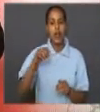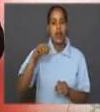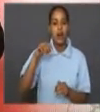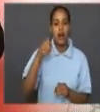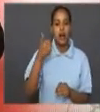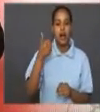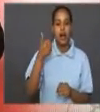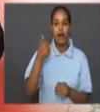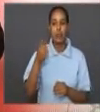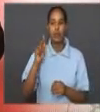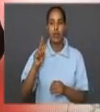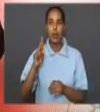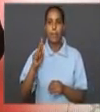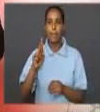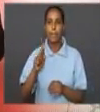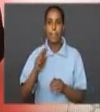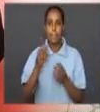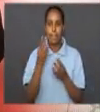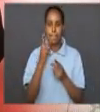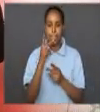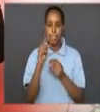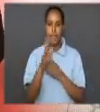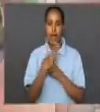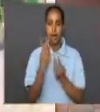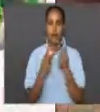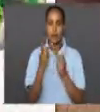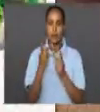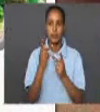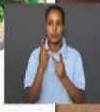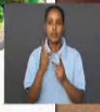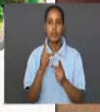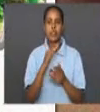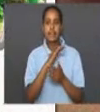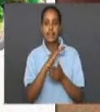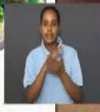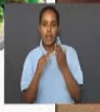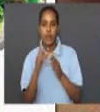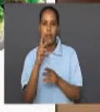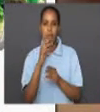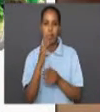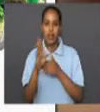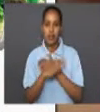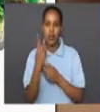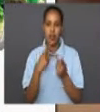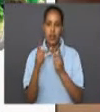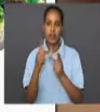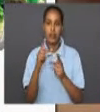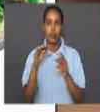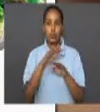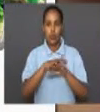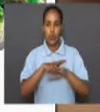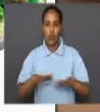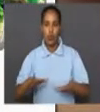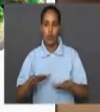Aquariums also use Perspex to make their tanks. Some aquariums have tanks with